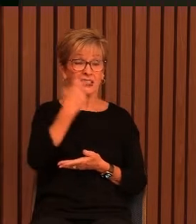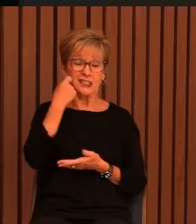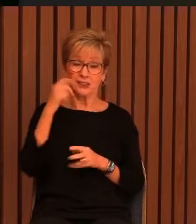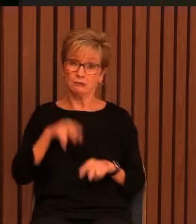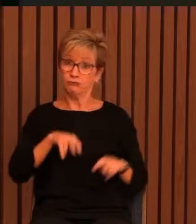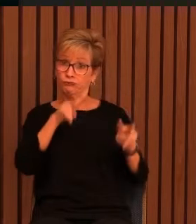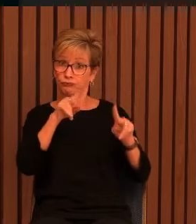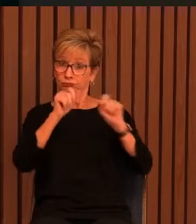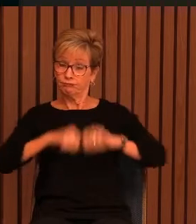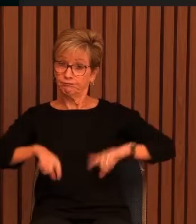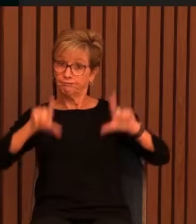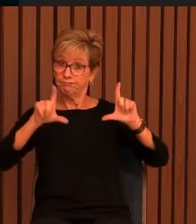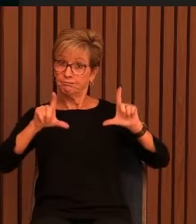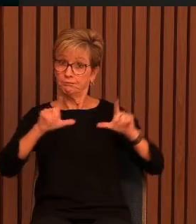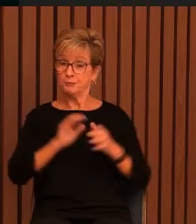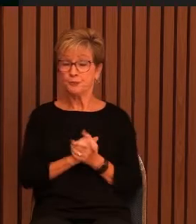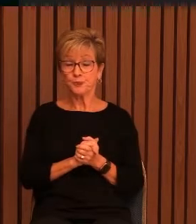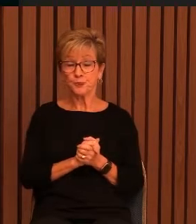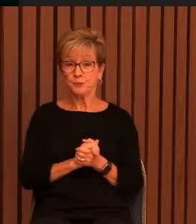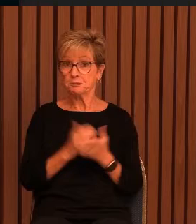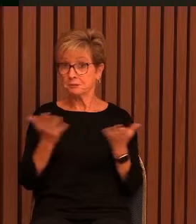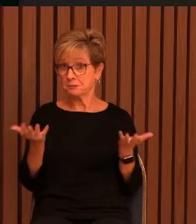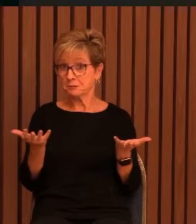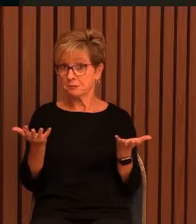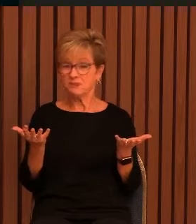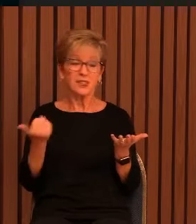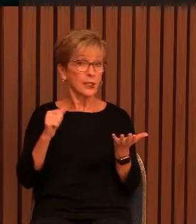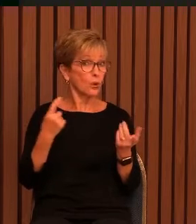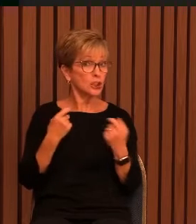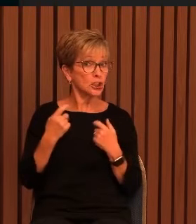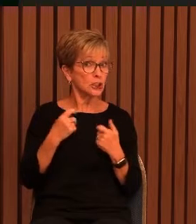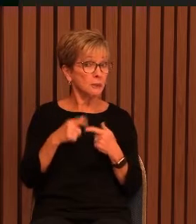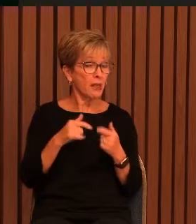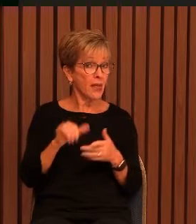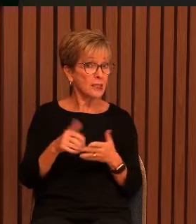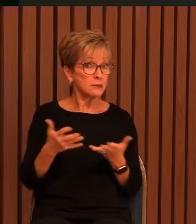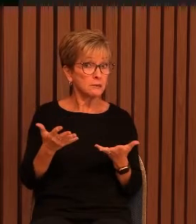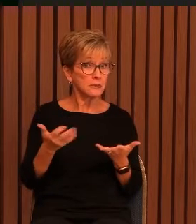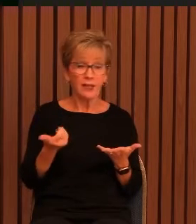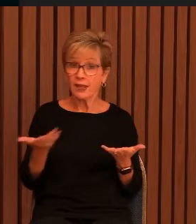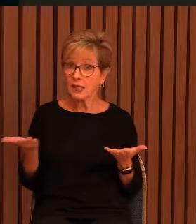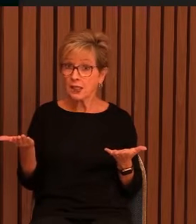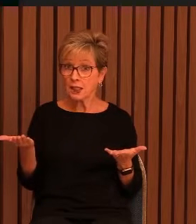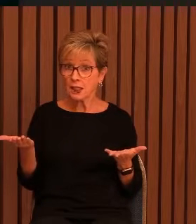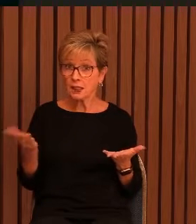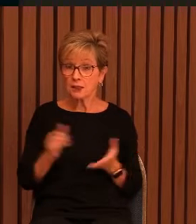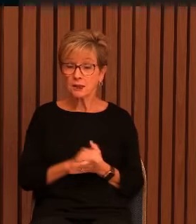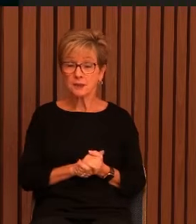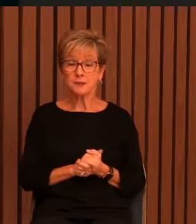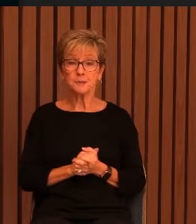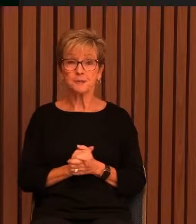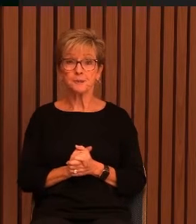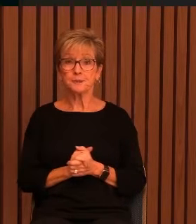I think looks really great? But any questions about anything?